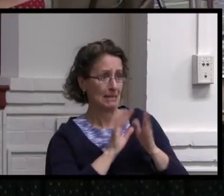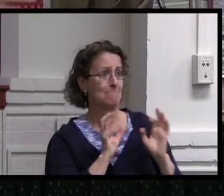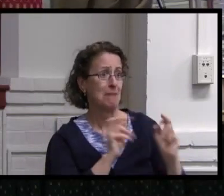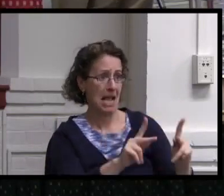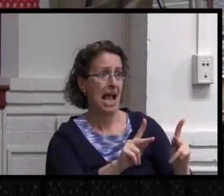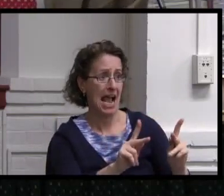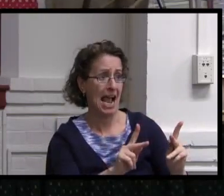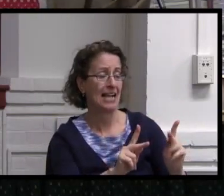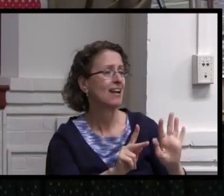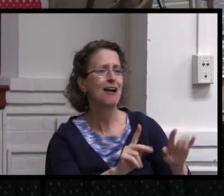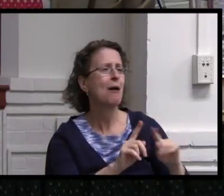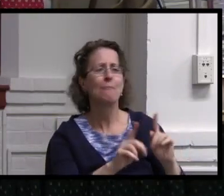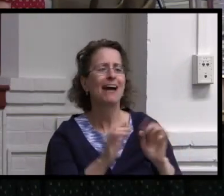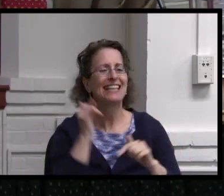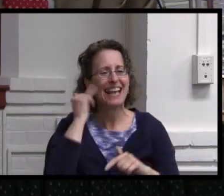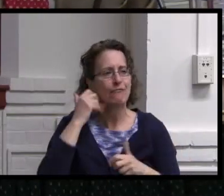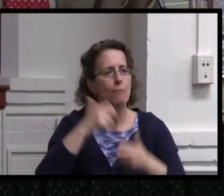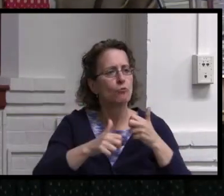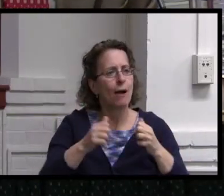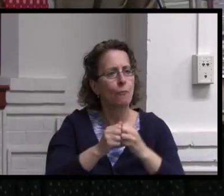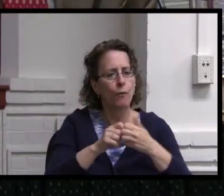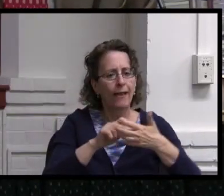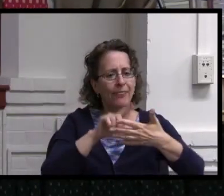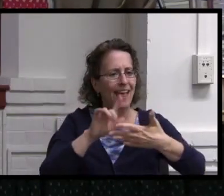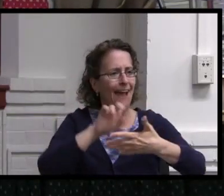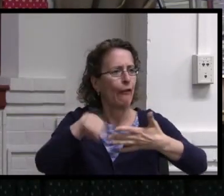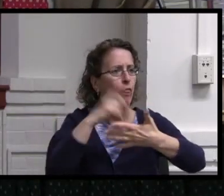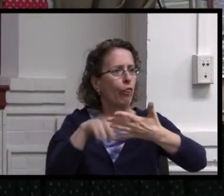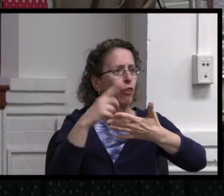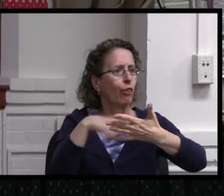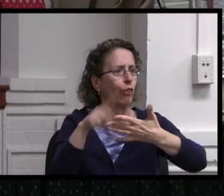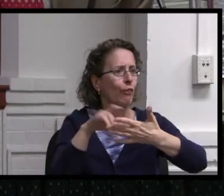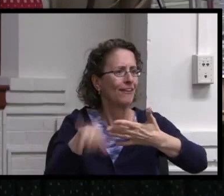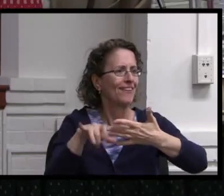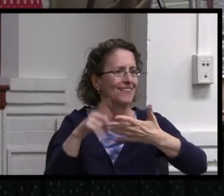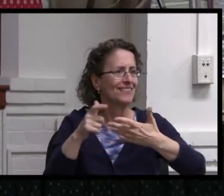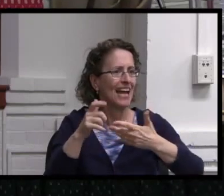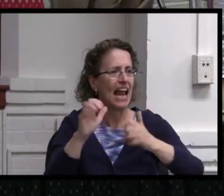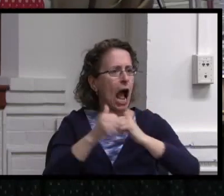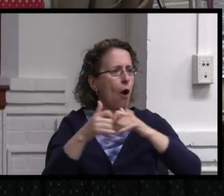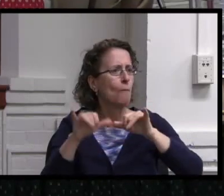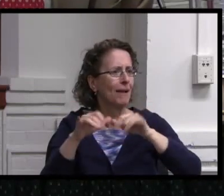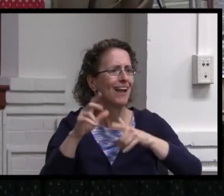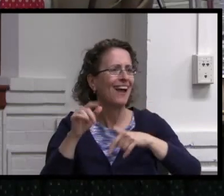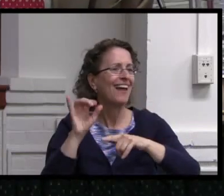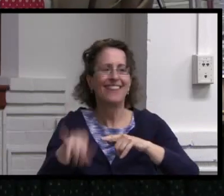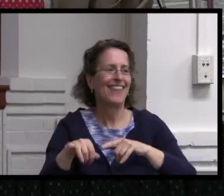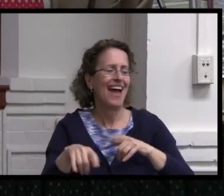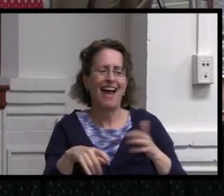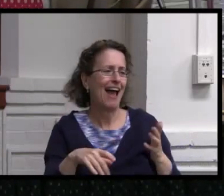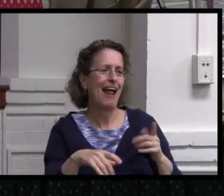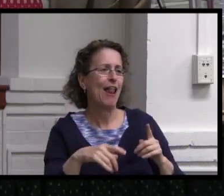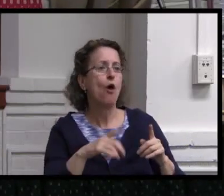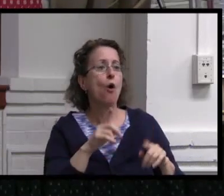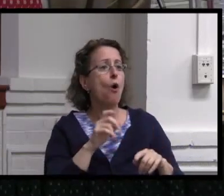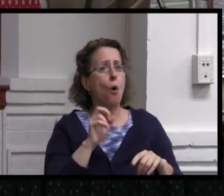where there was a metering question, or there was a question about the timeliness of the sending out of the